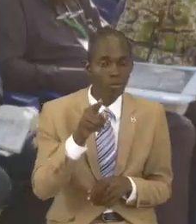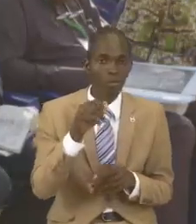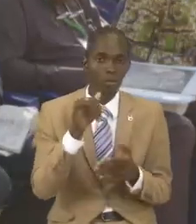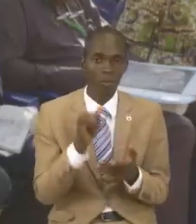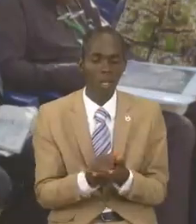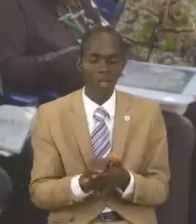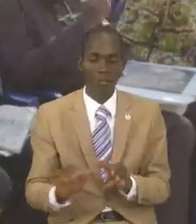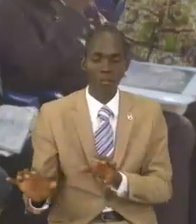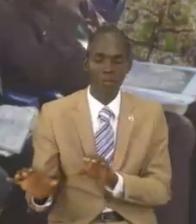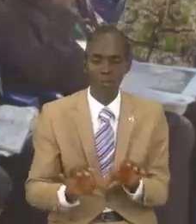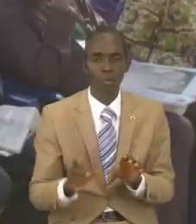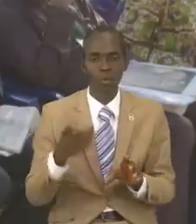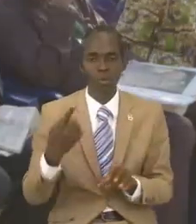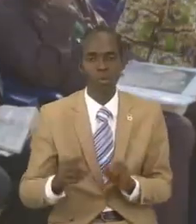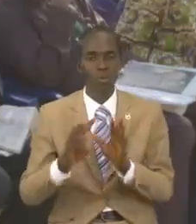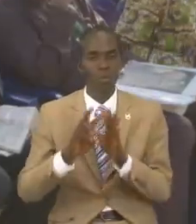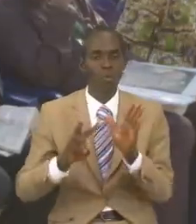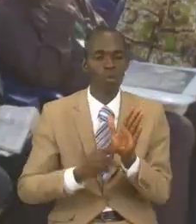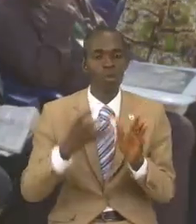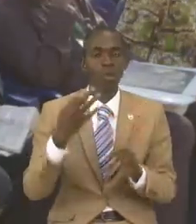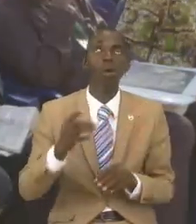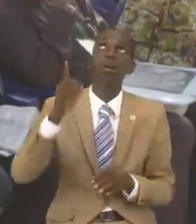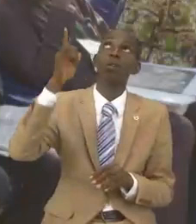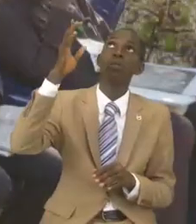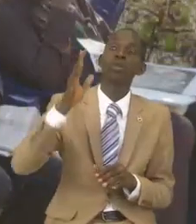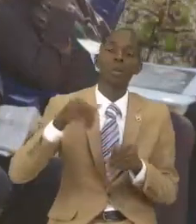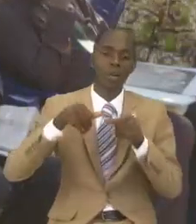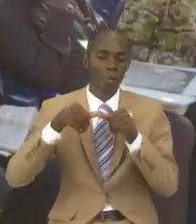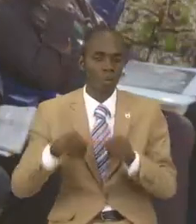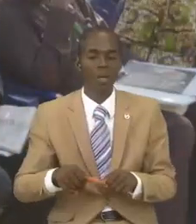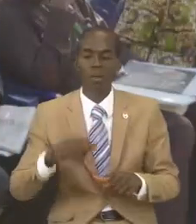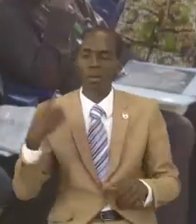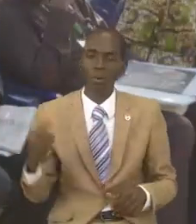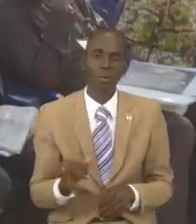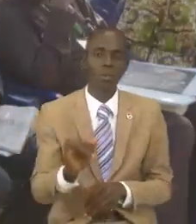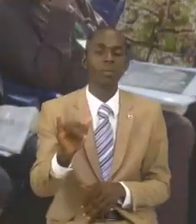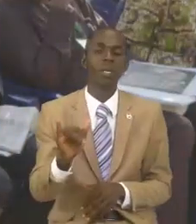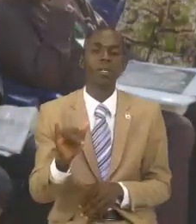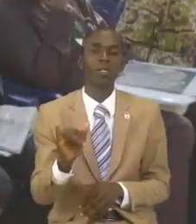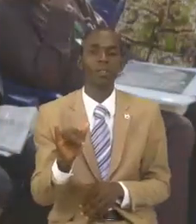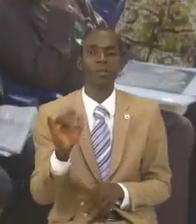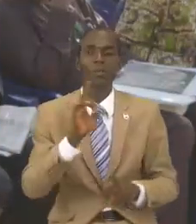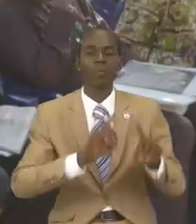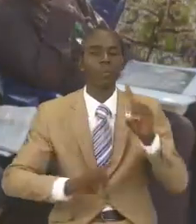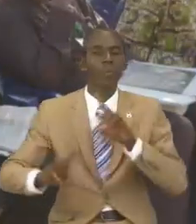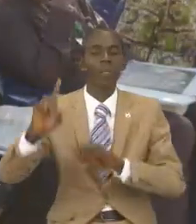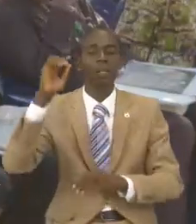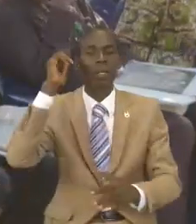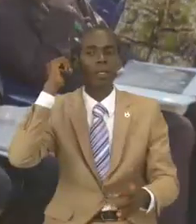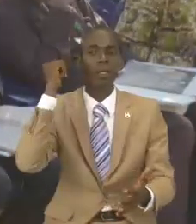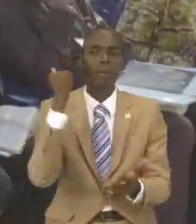the will of God abideth forever. Somebody shout amen.